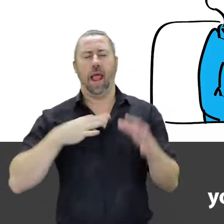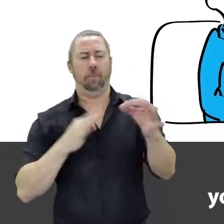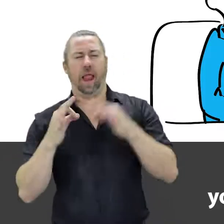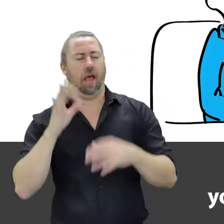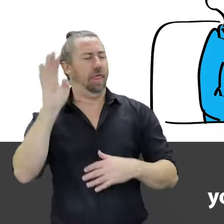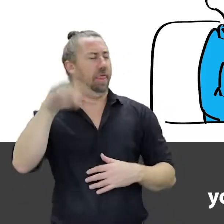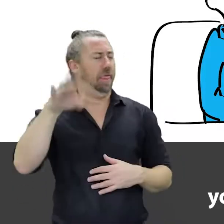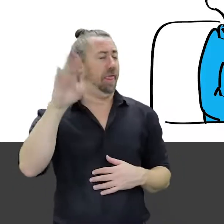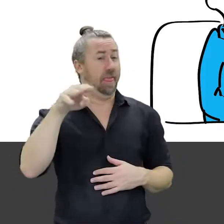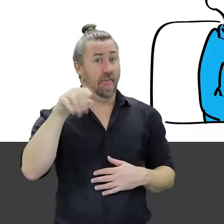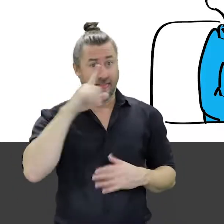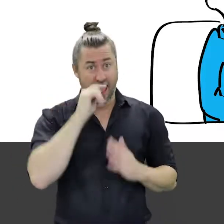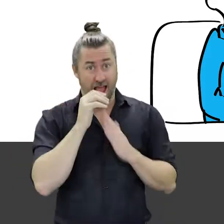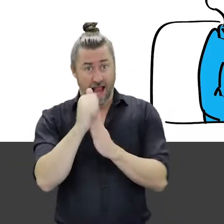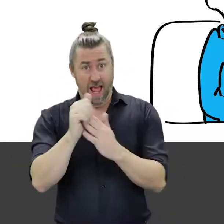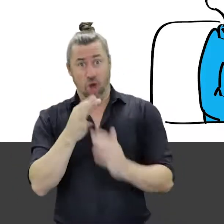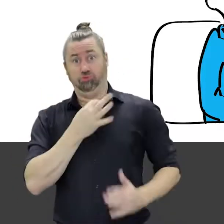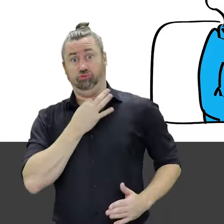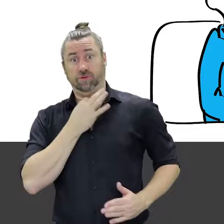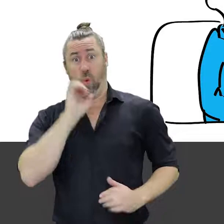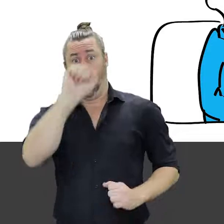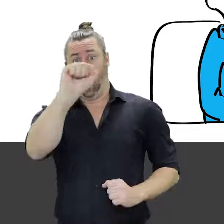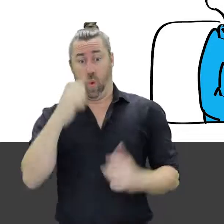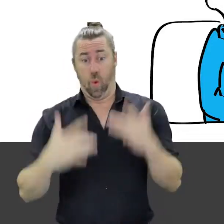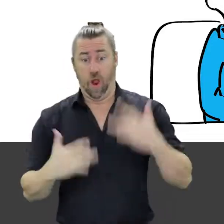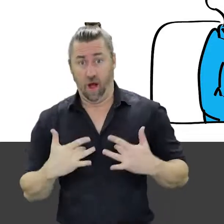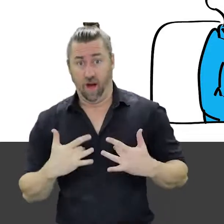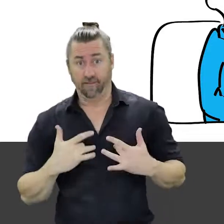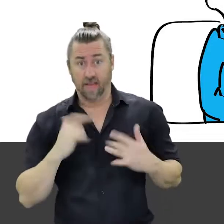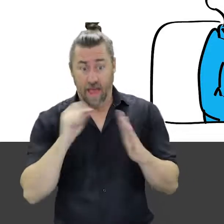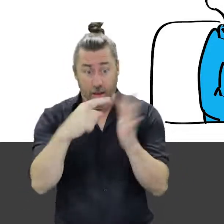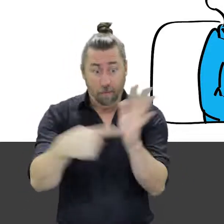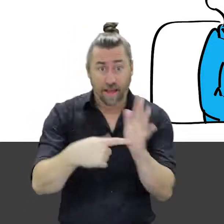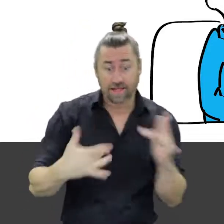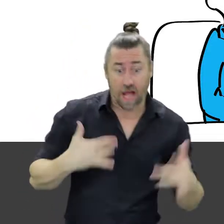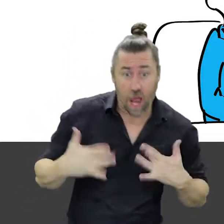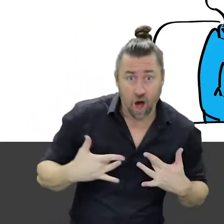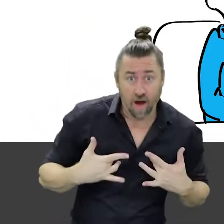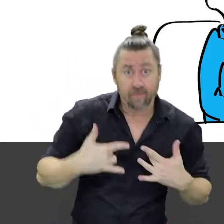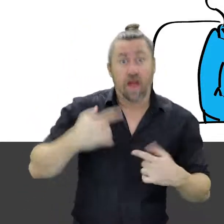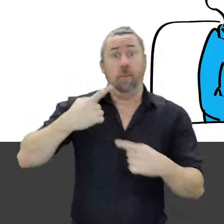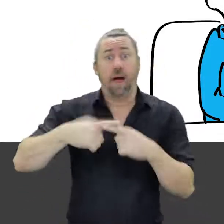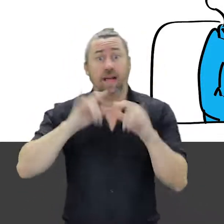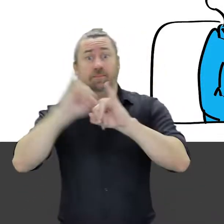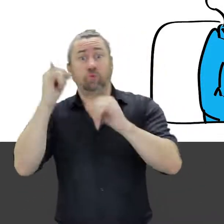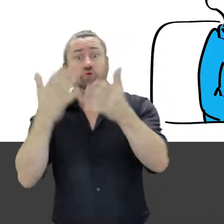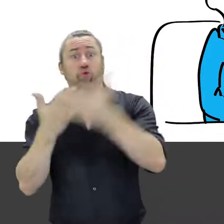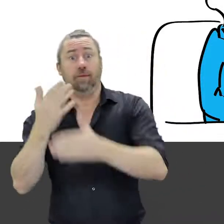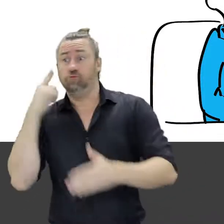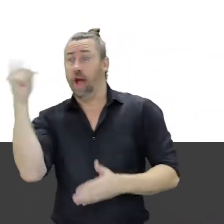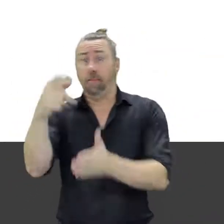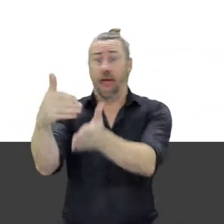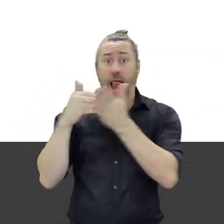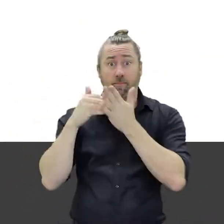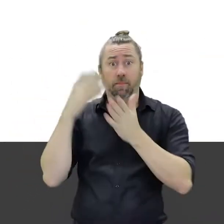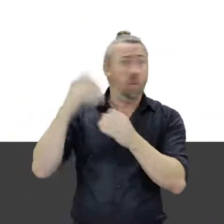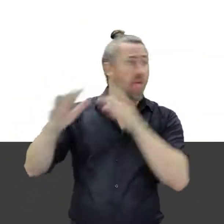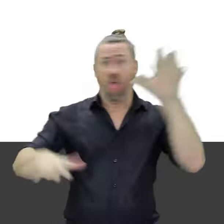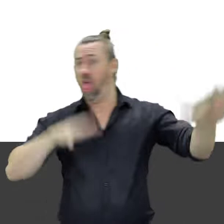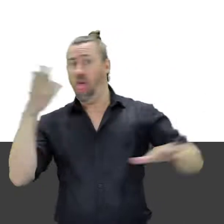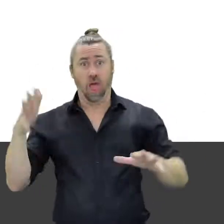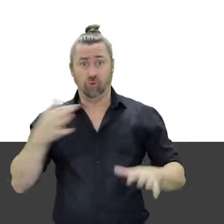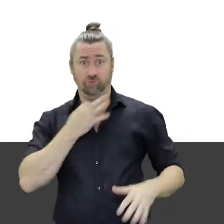an emergency puts lives at risk, theirs, yours, and emergency service workers. For